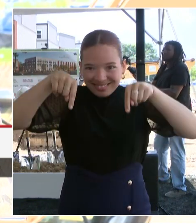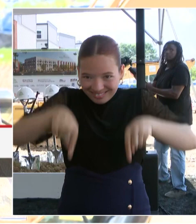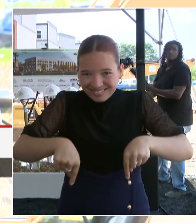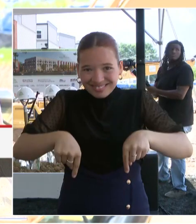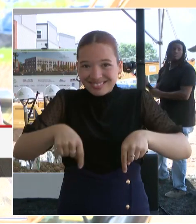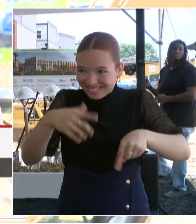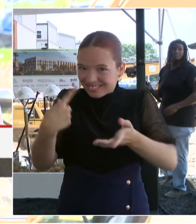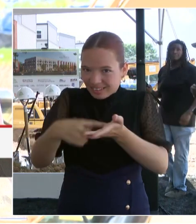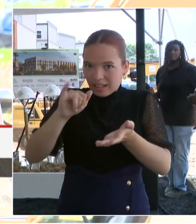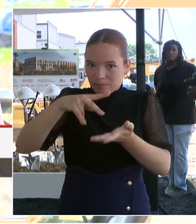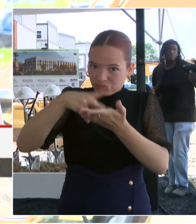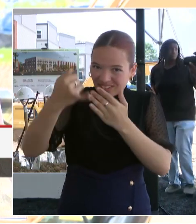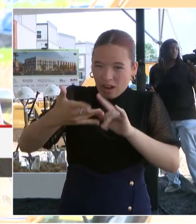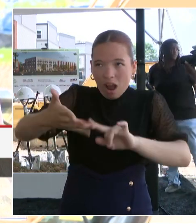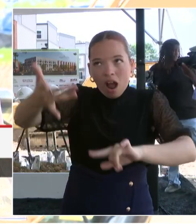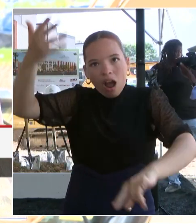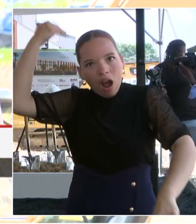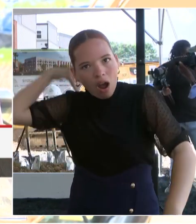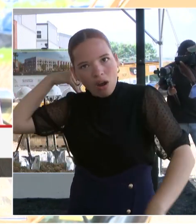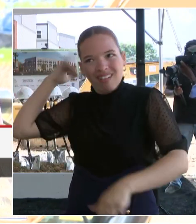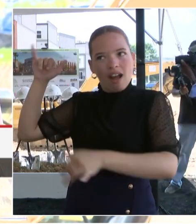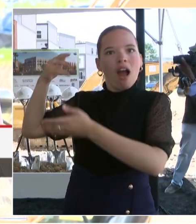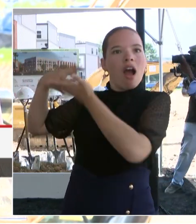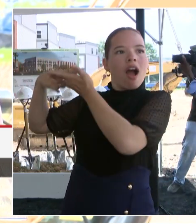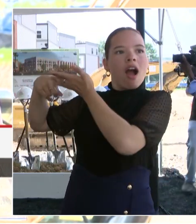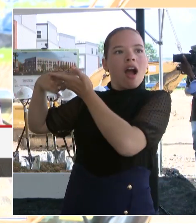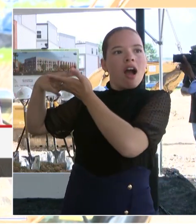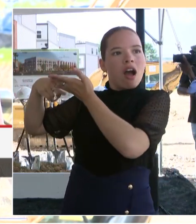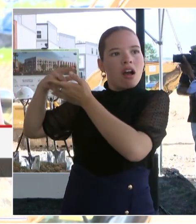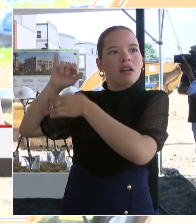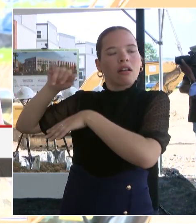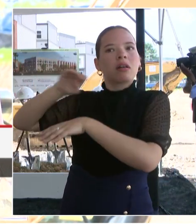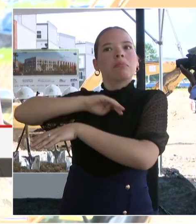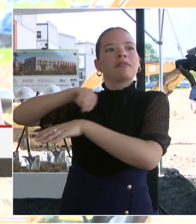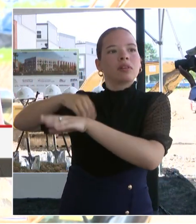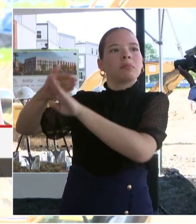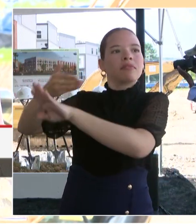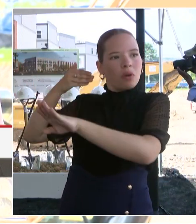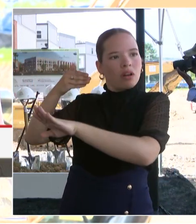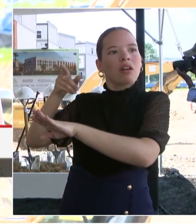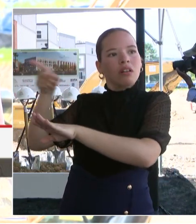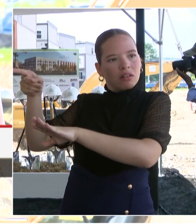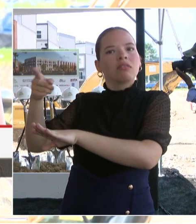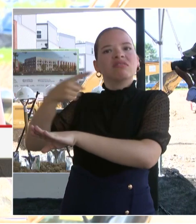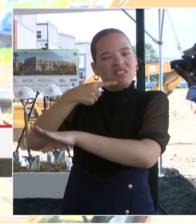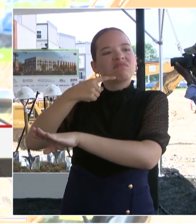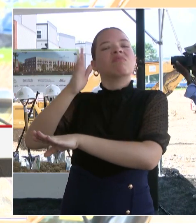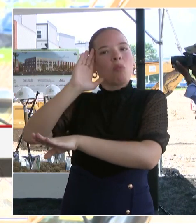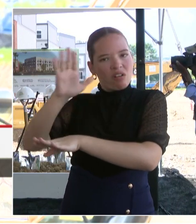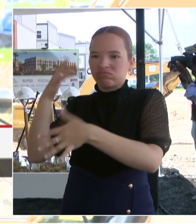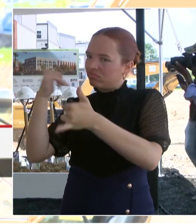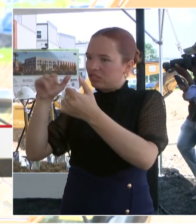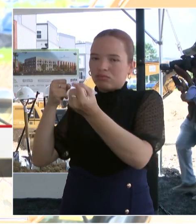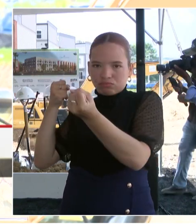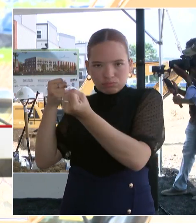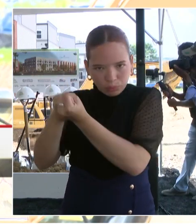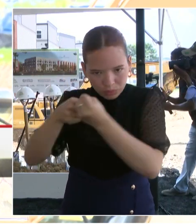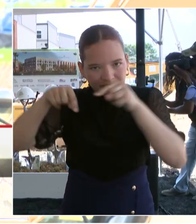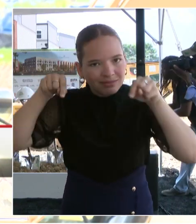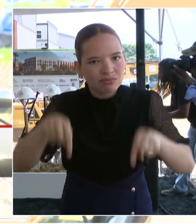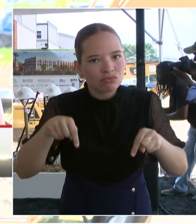then that the community was going to be right there, but so was the city. And the city was going to make